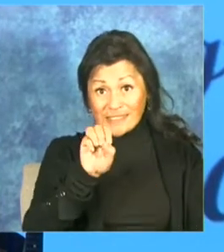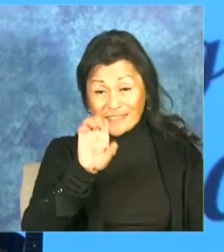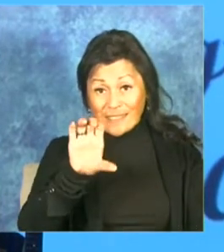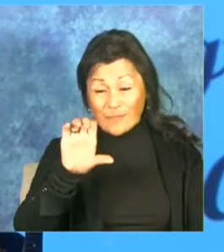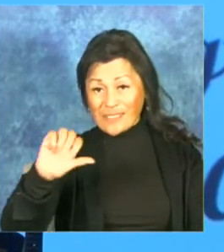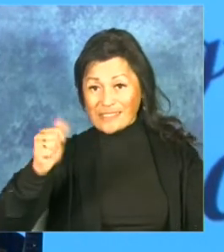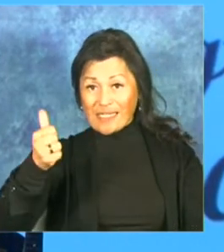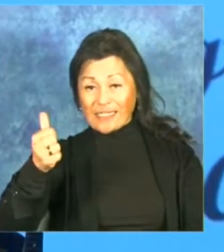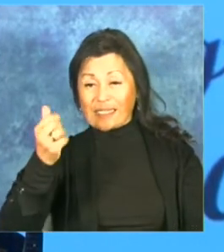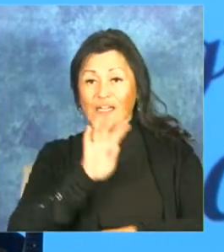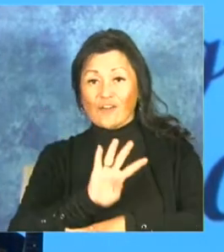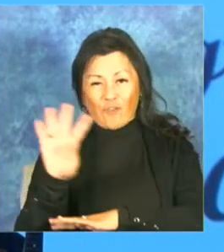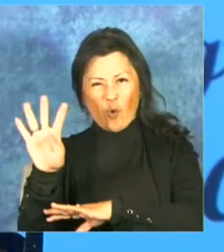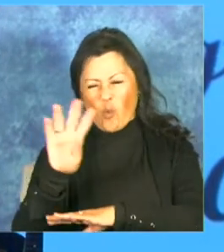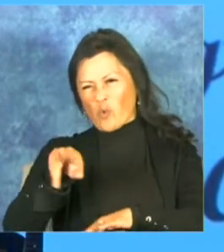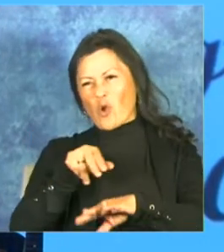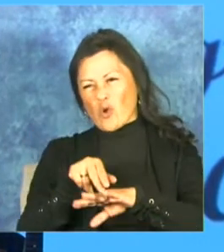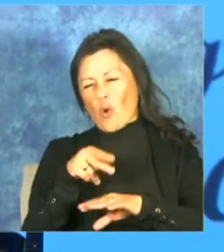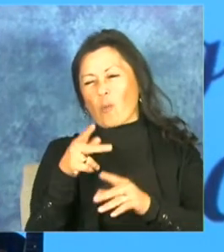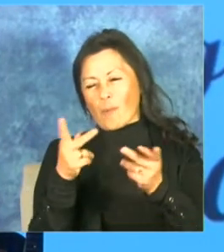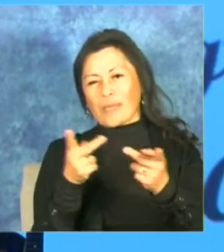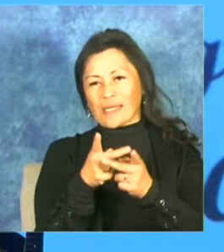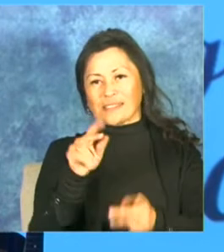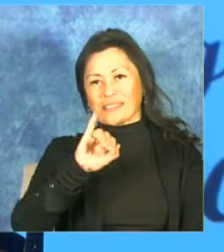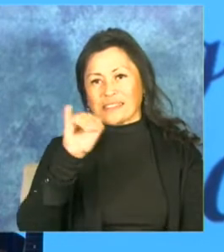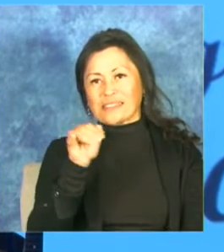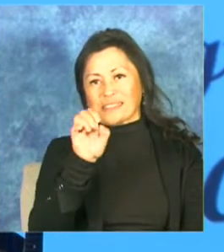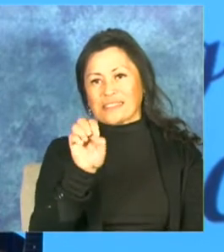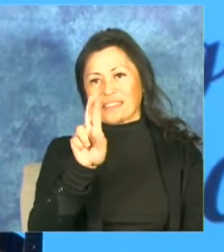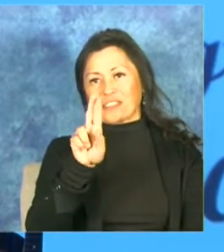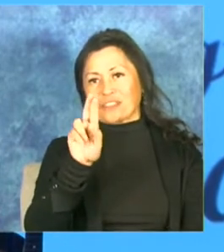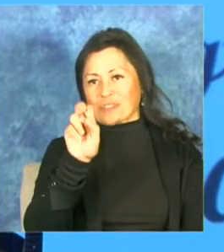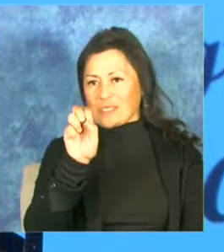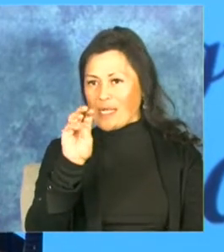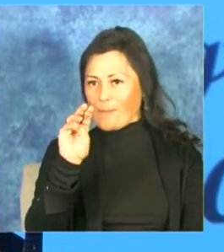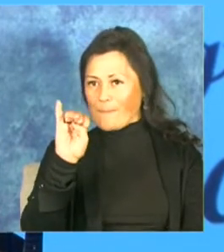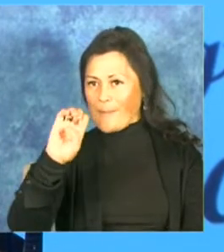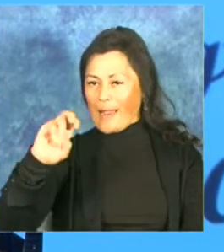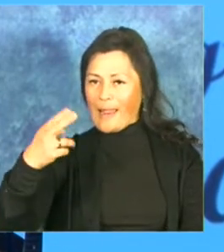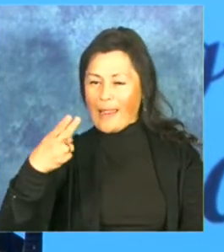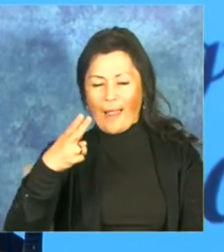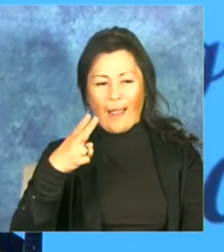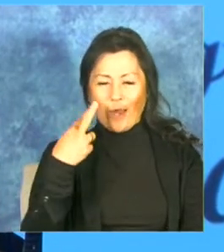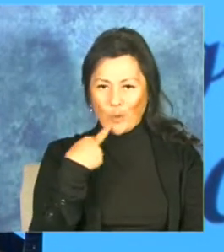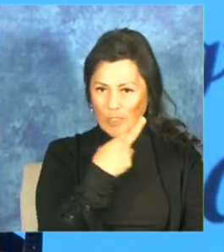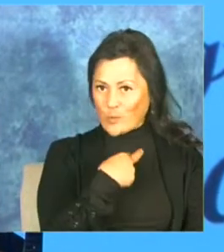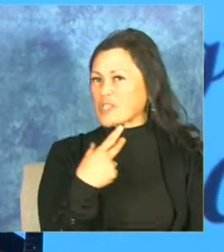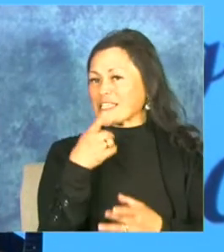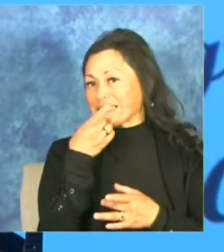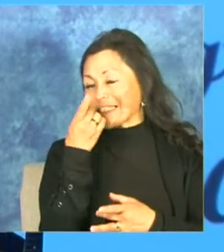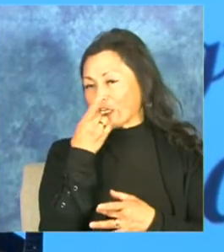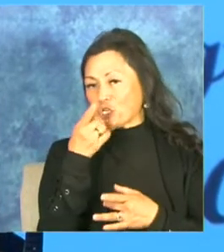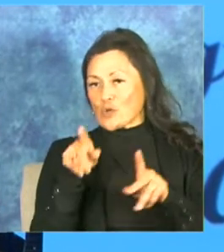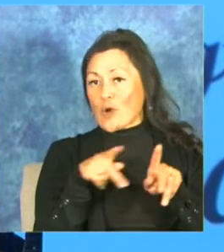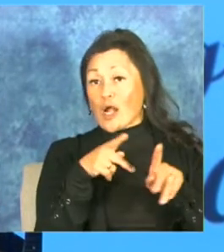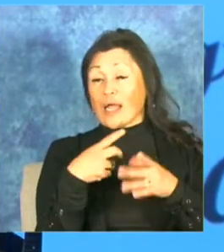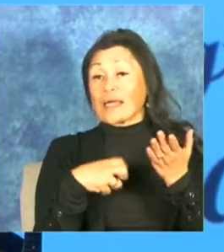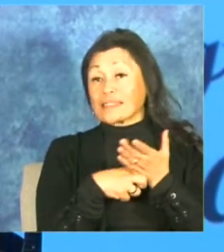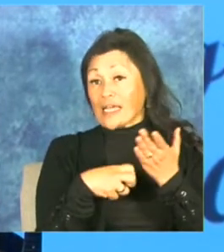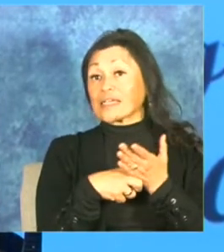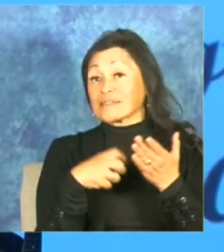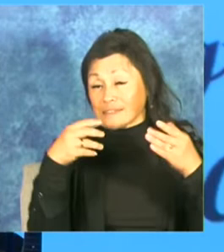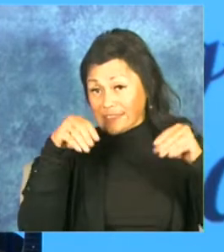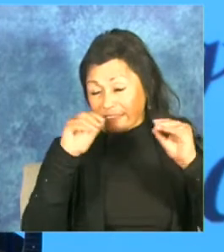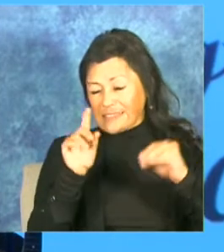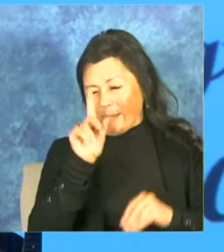4 p.m. at the usual place, Jeremiah's, which is a great place to get together and have this dinner party. And tickets are on